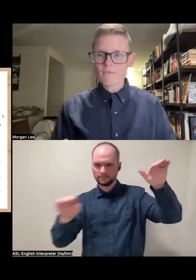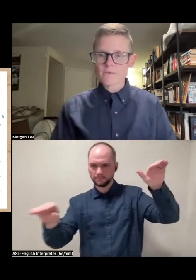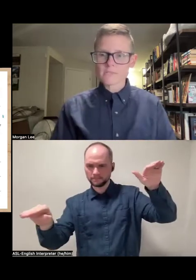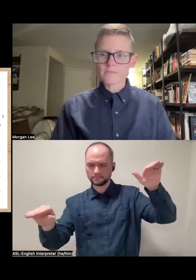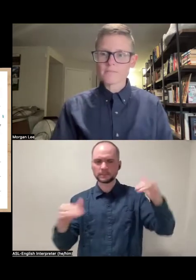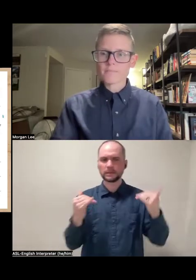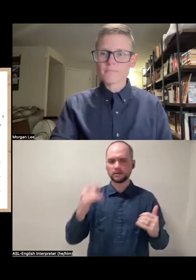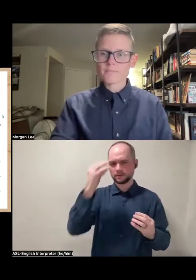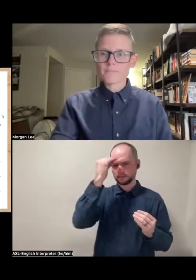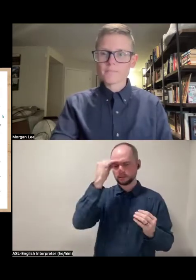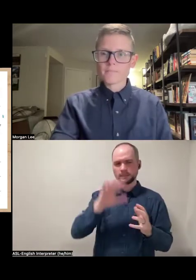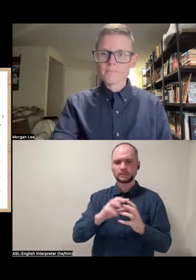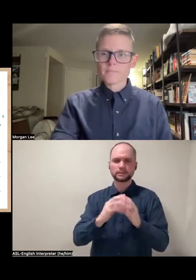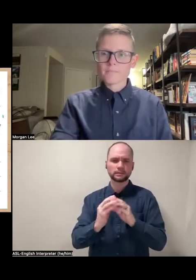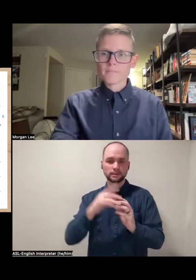achievement levels?